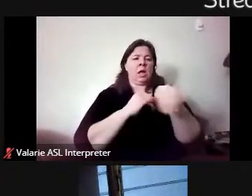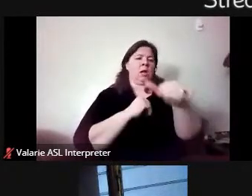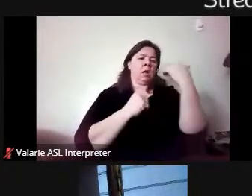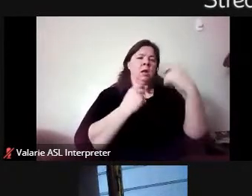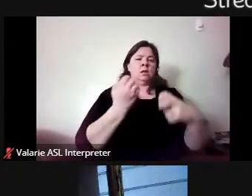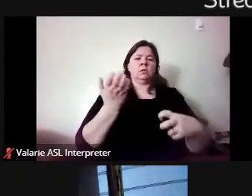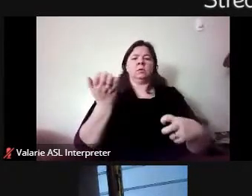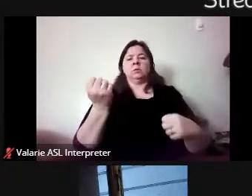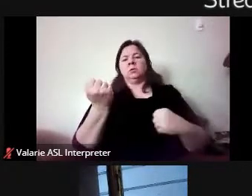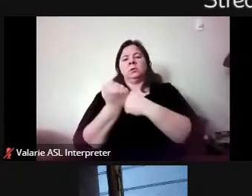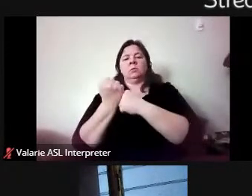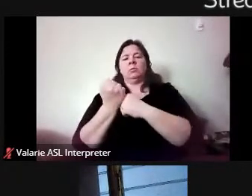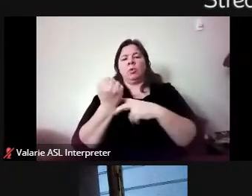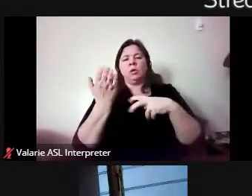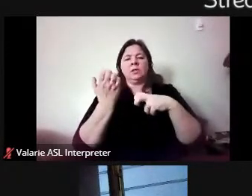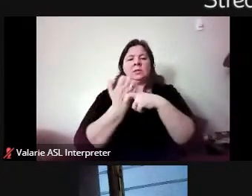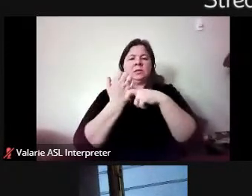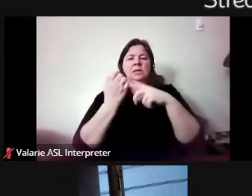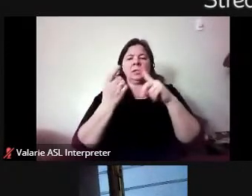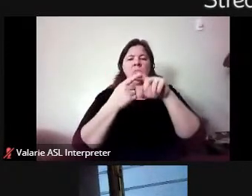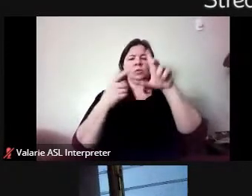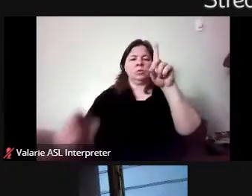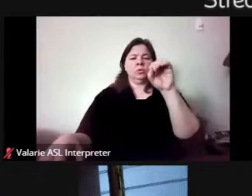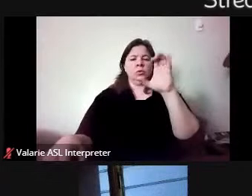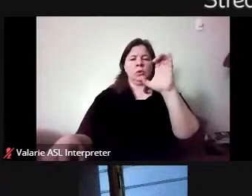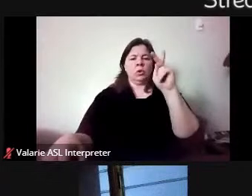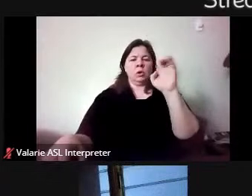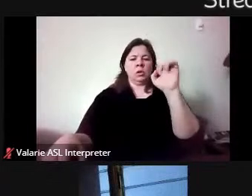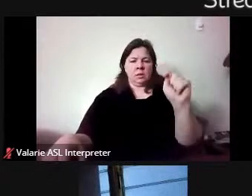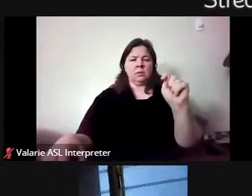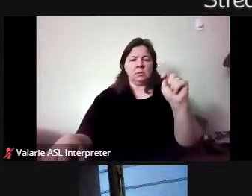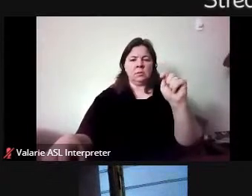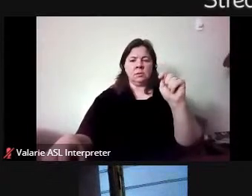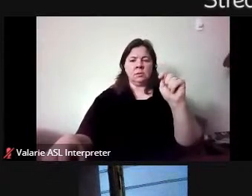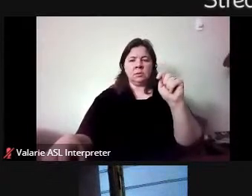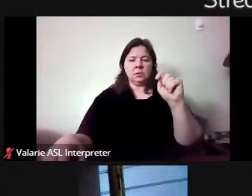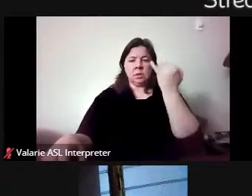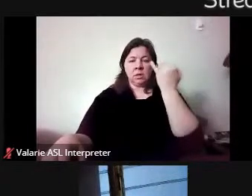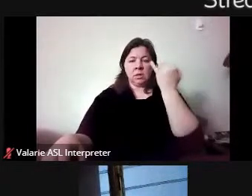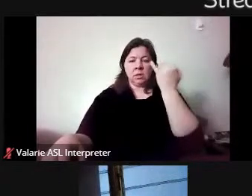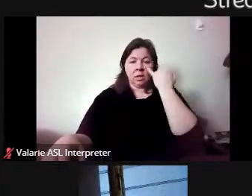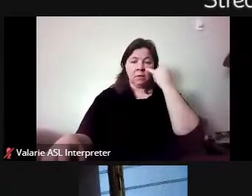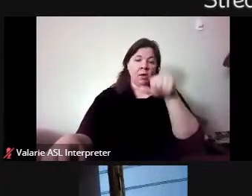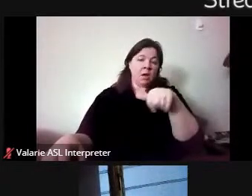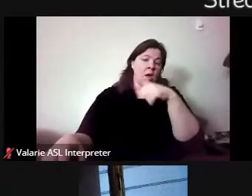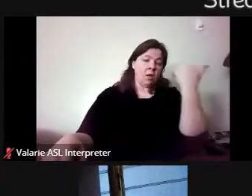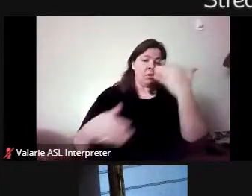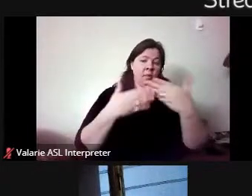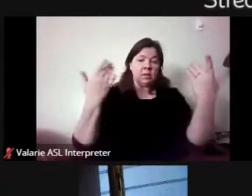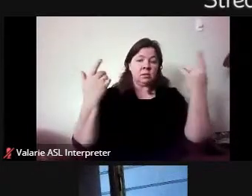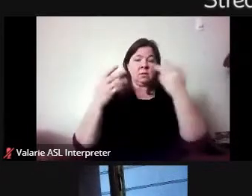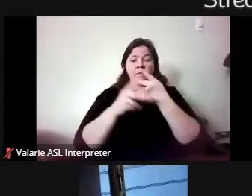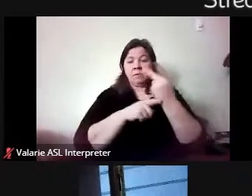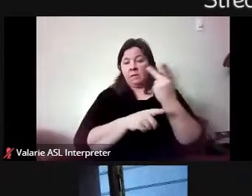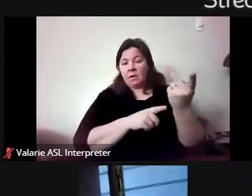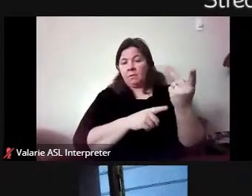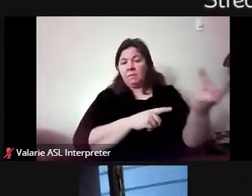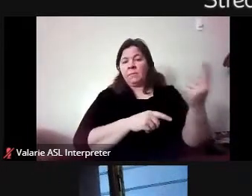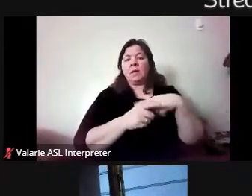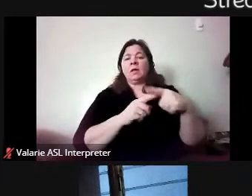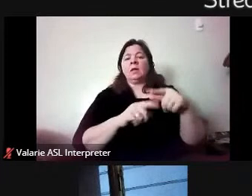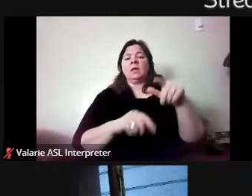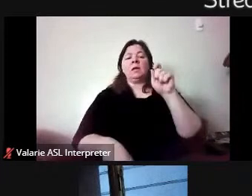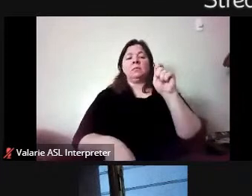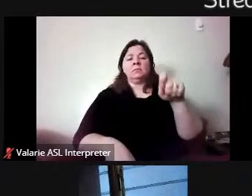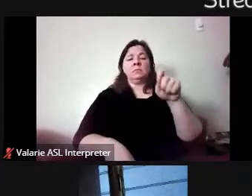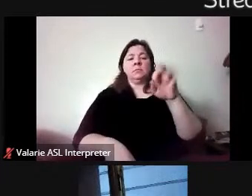support ticket to the docket. Just rather try that first. If all else fails, then try resetting the password.